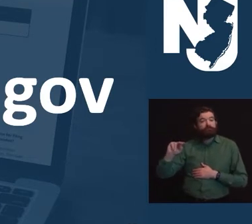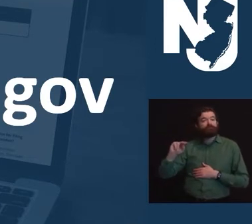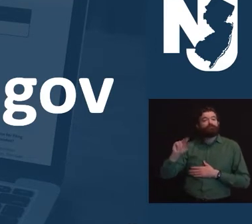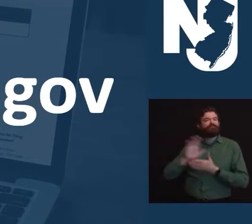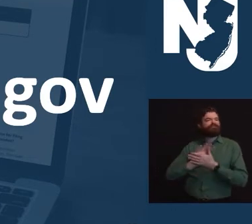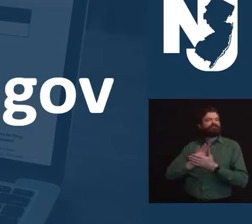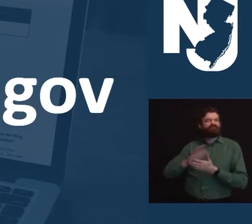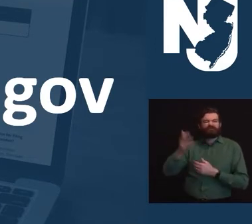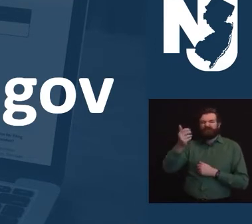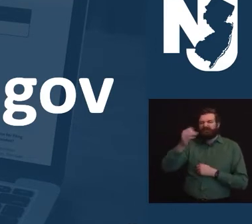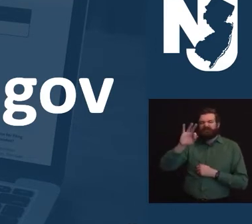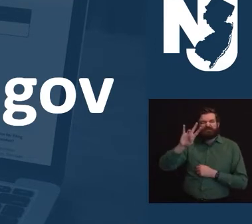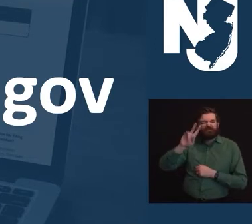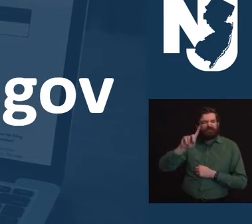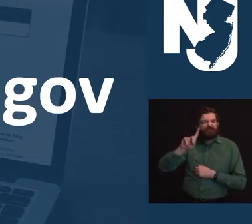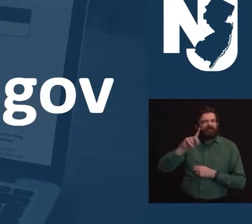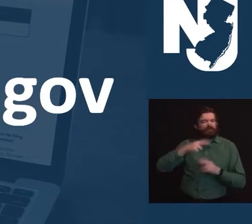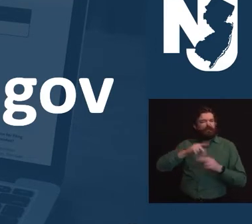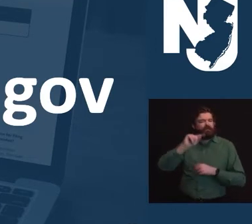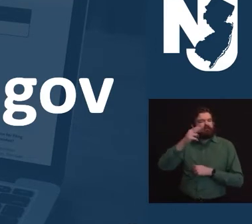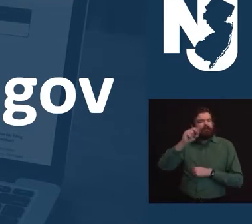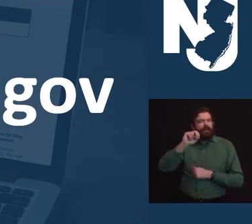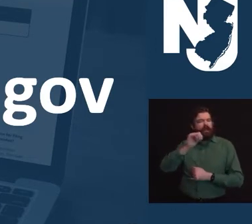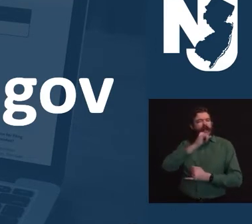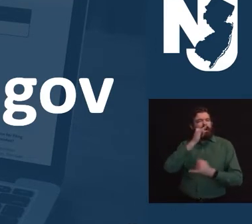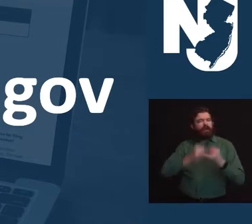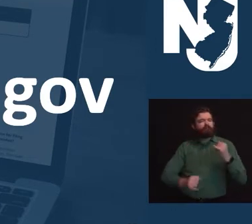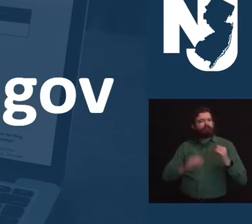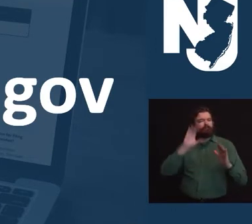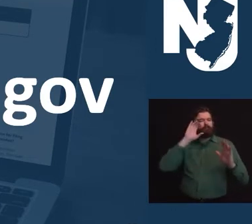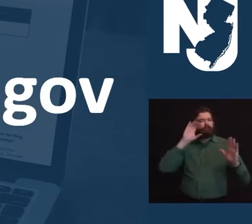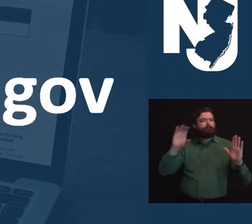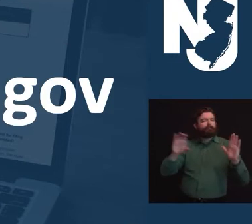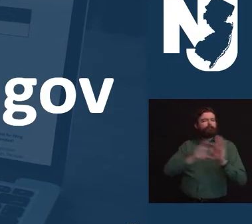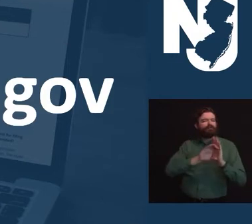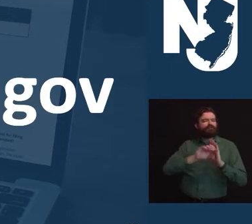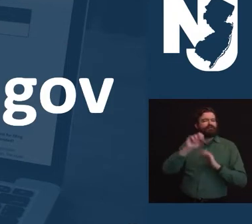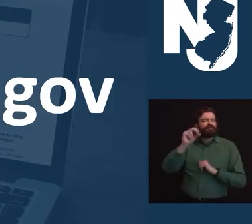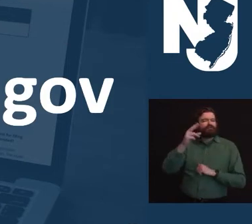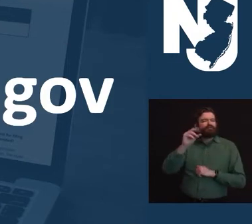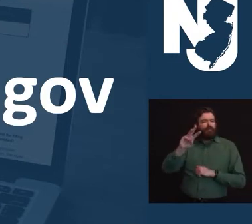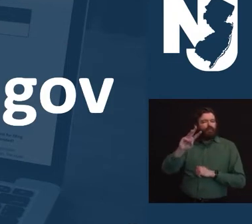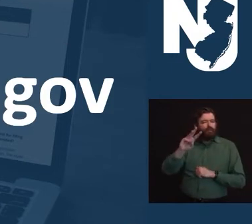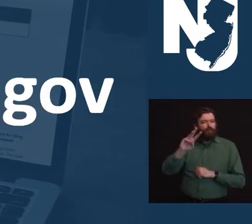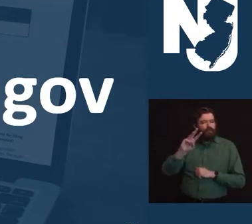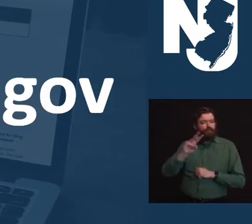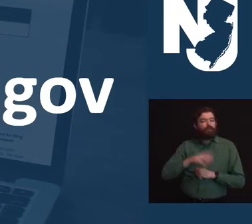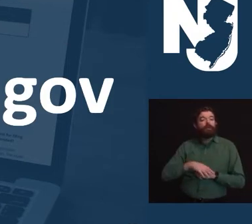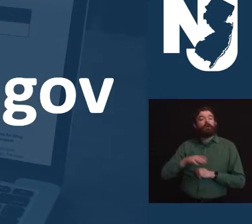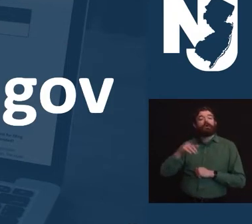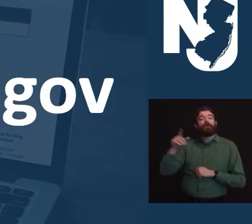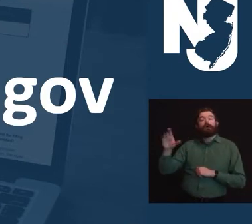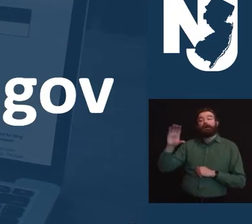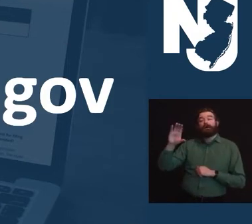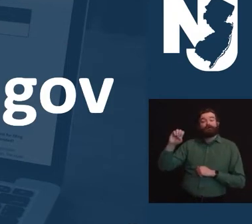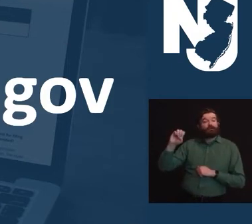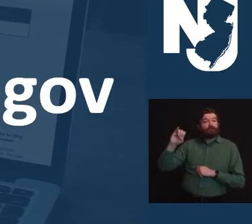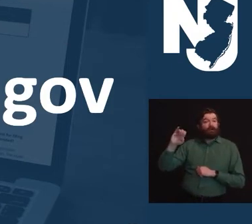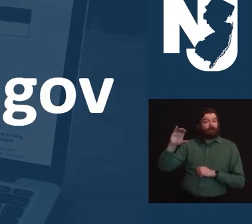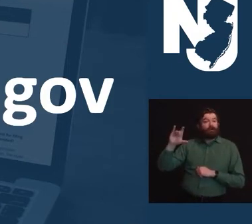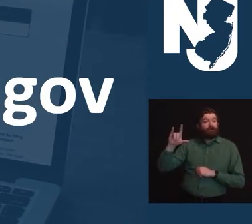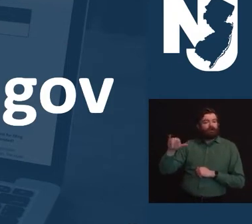And I remember Cicely Tyson first from the autobiography of Miss Jane Pittman. But two